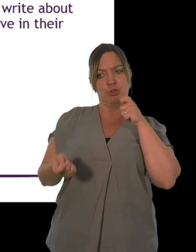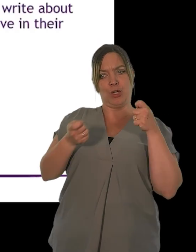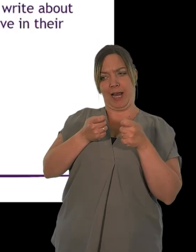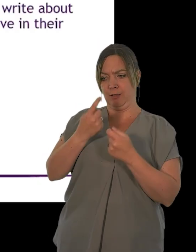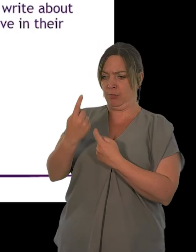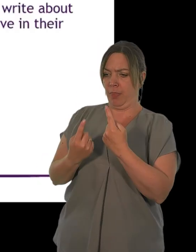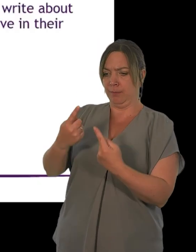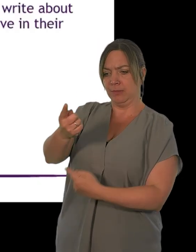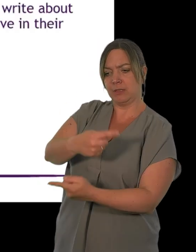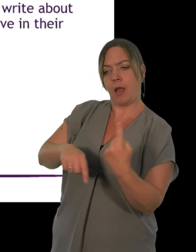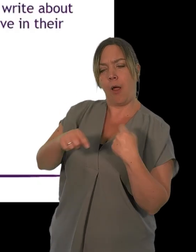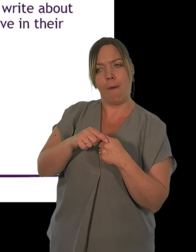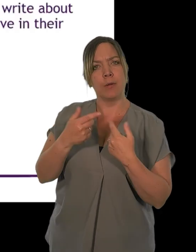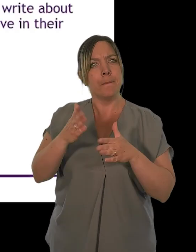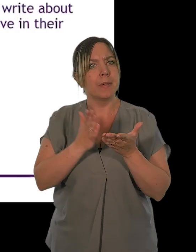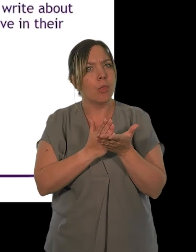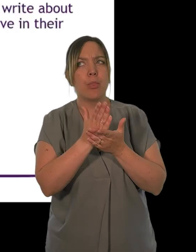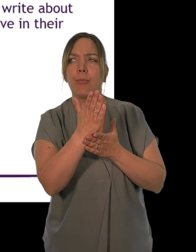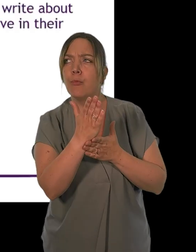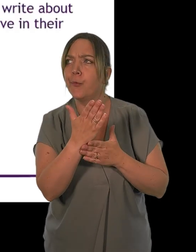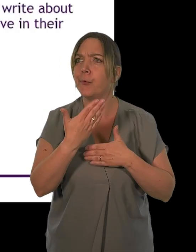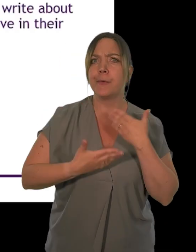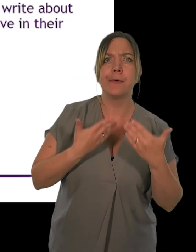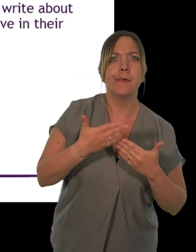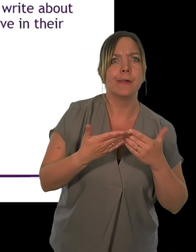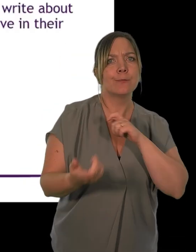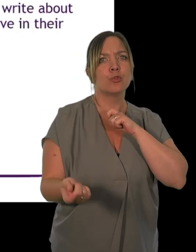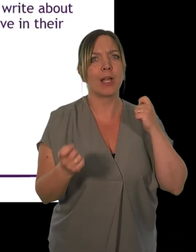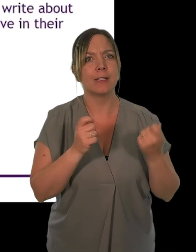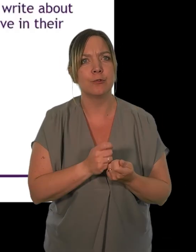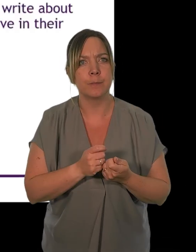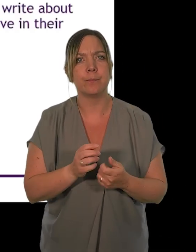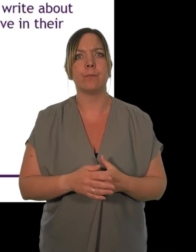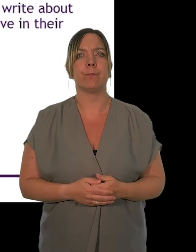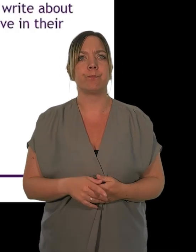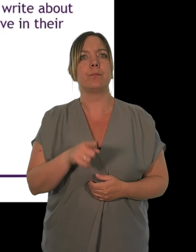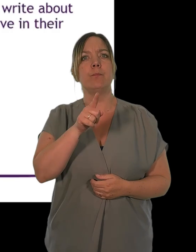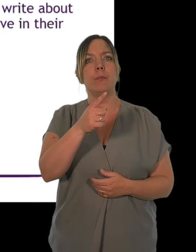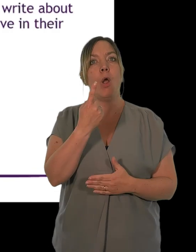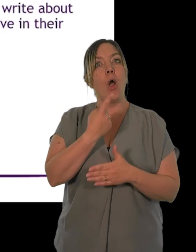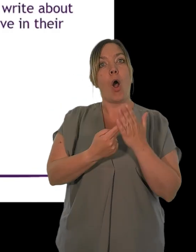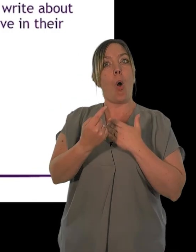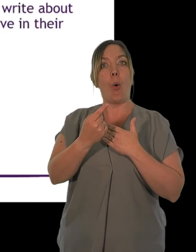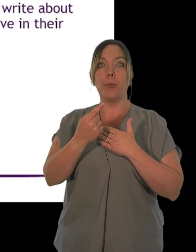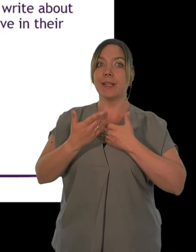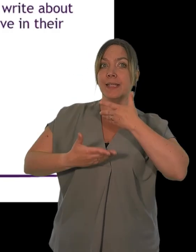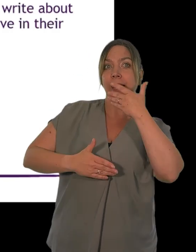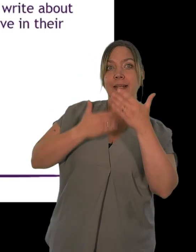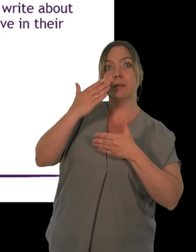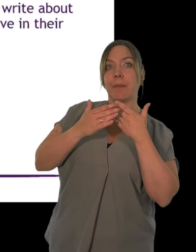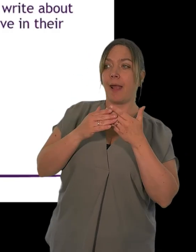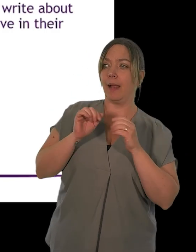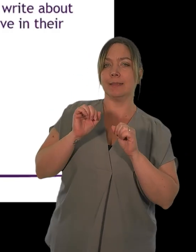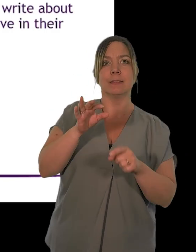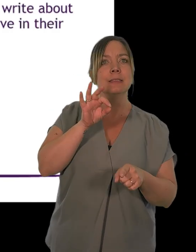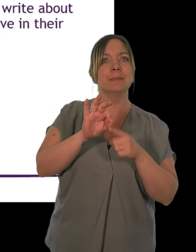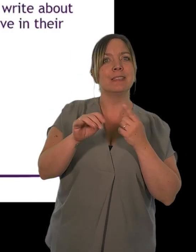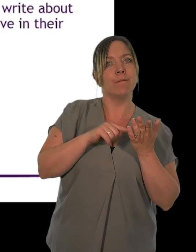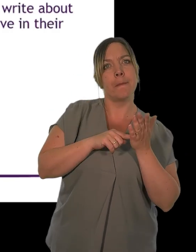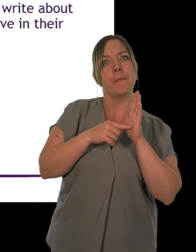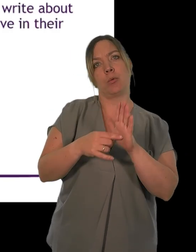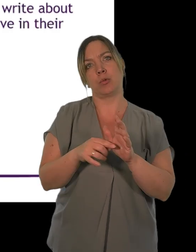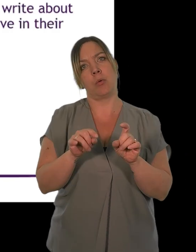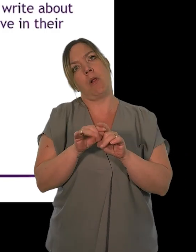how employees of Calmere House experienced change when the business was taken over by Chaffinch